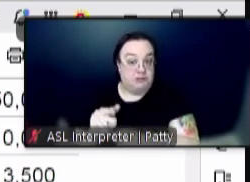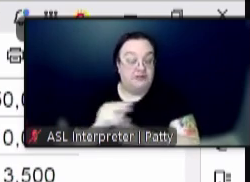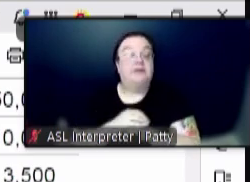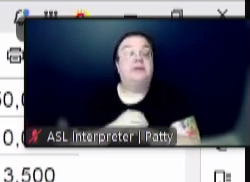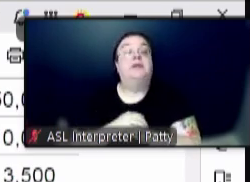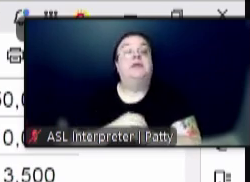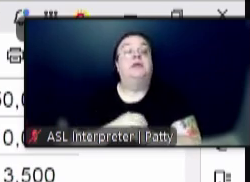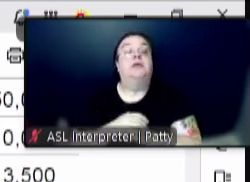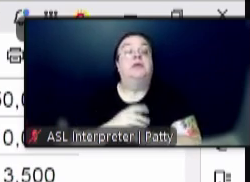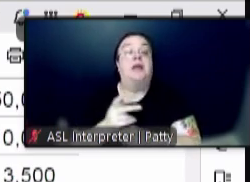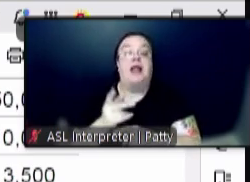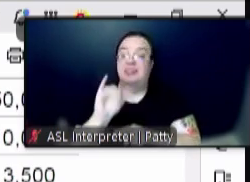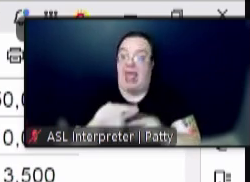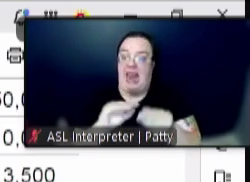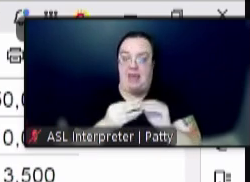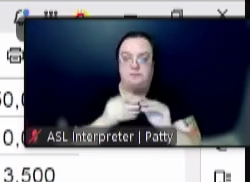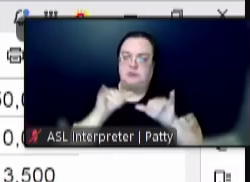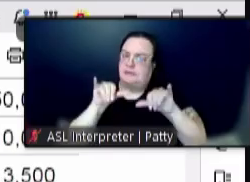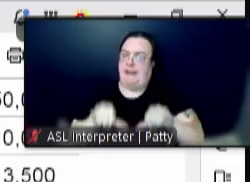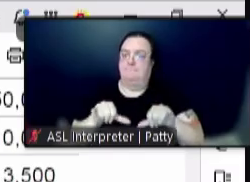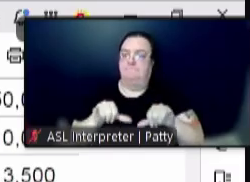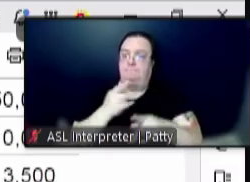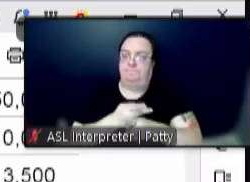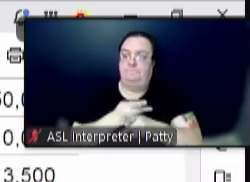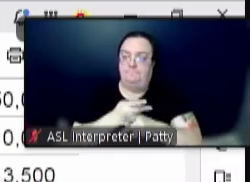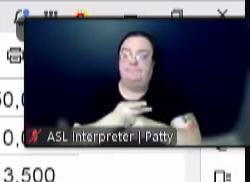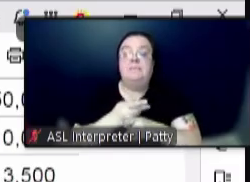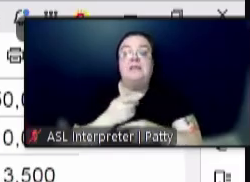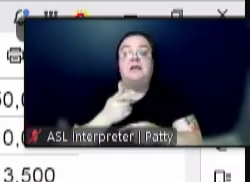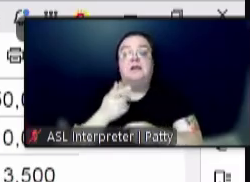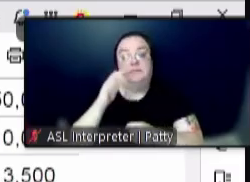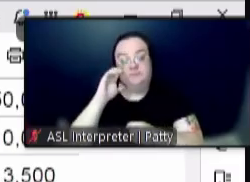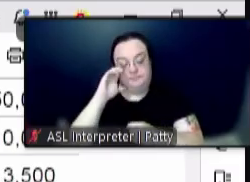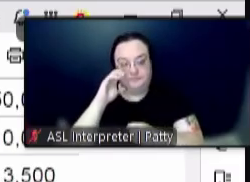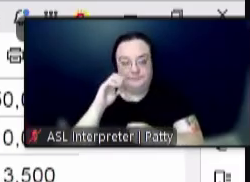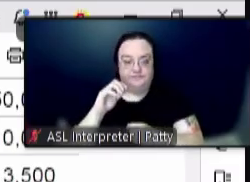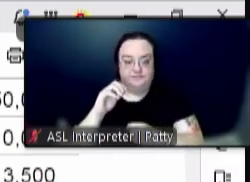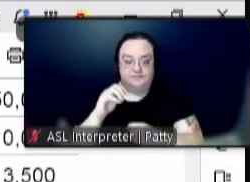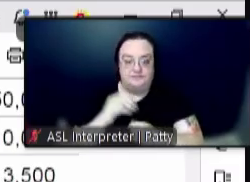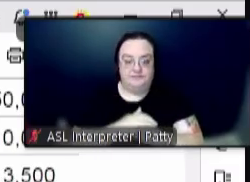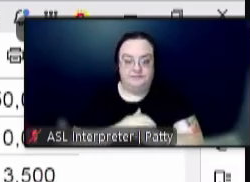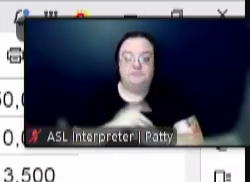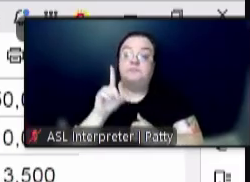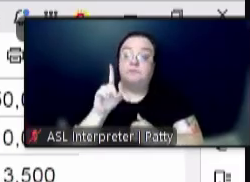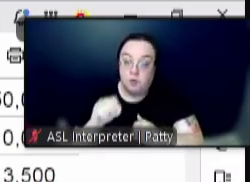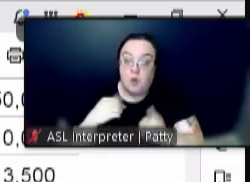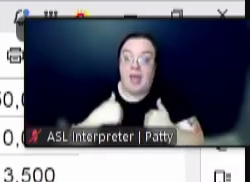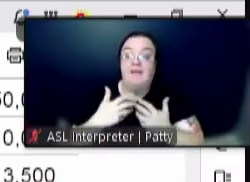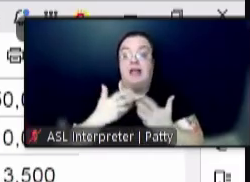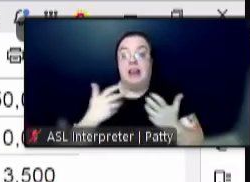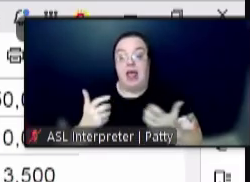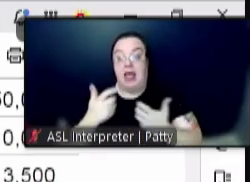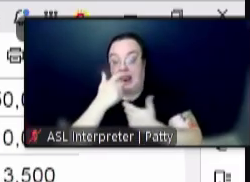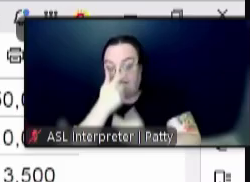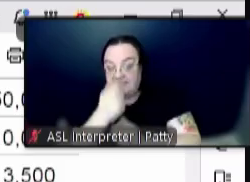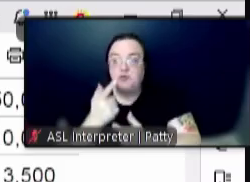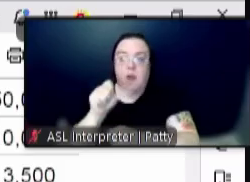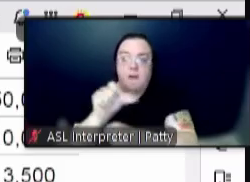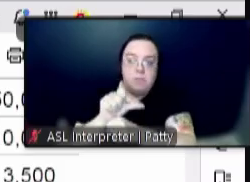We kept those numbers the same. We do have a lot of interest in employees going to